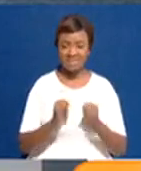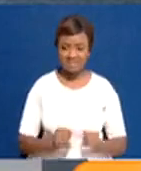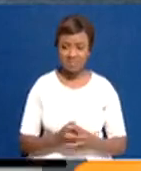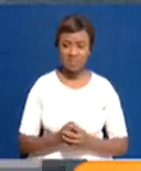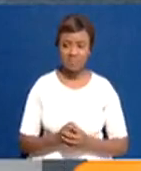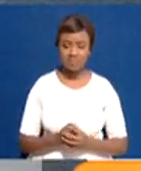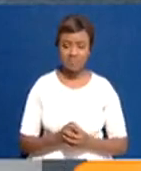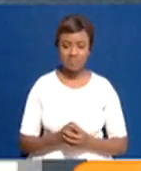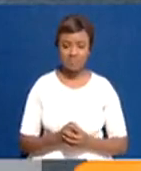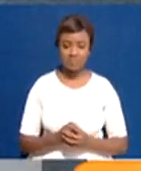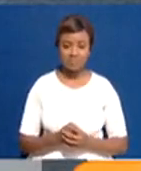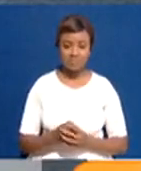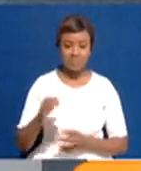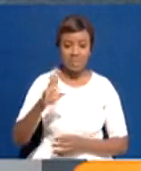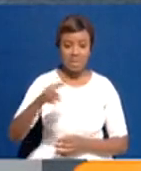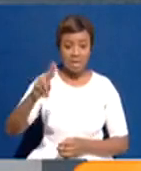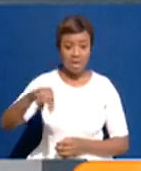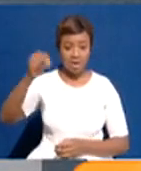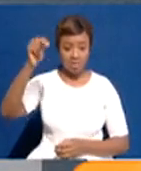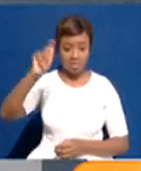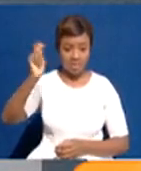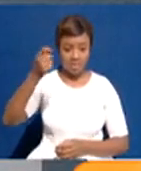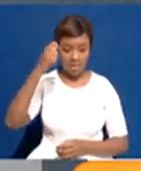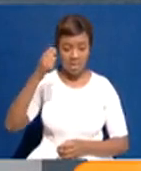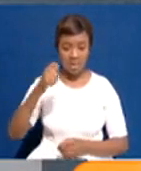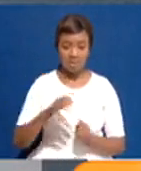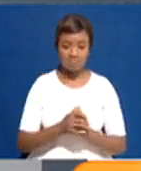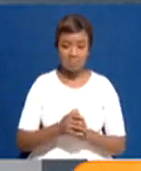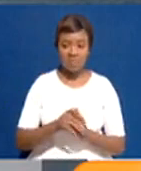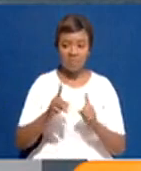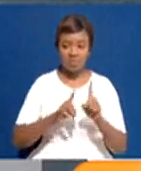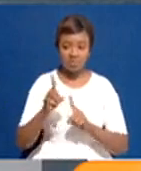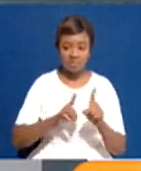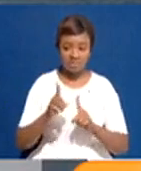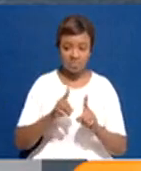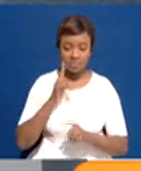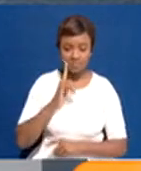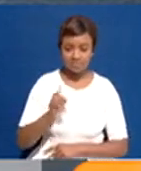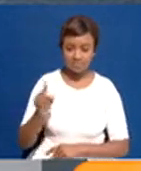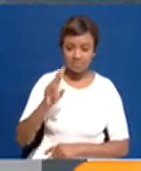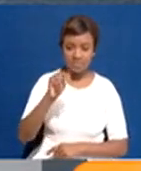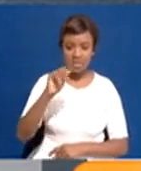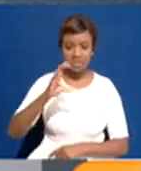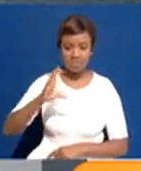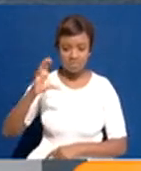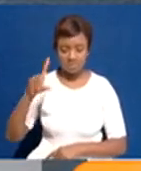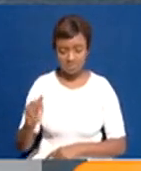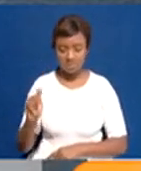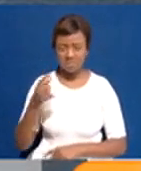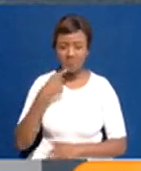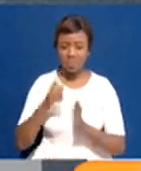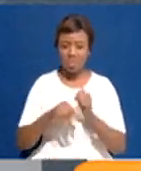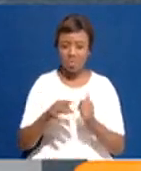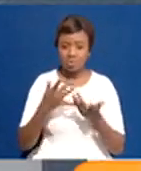The Northern Corridor Transit and Transport Coordination Authority now says that the flow of goods has increased